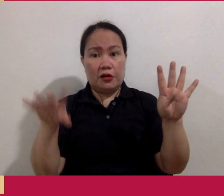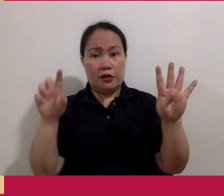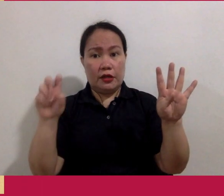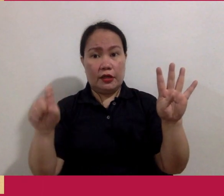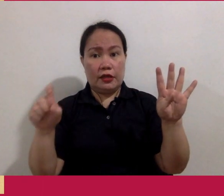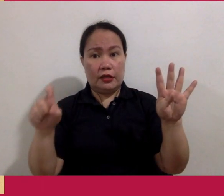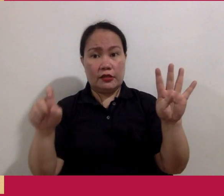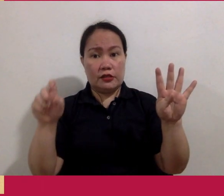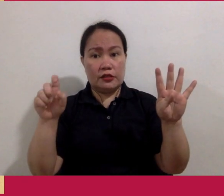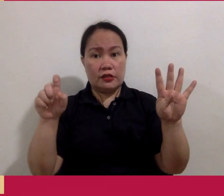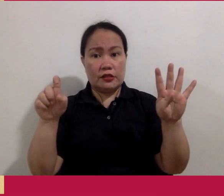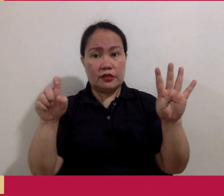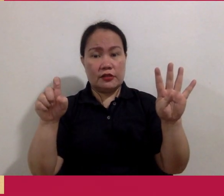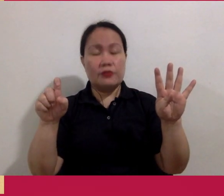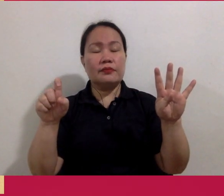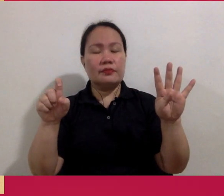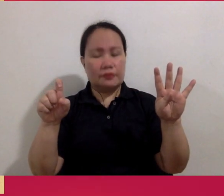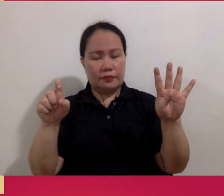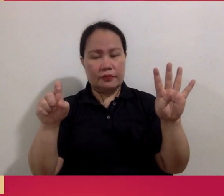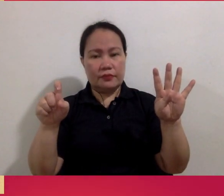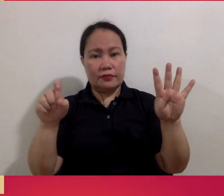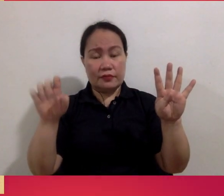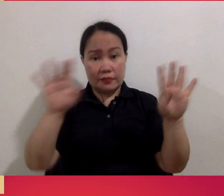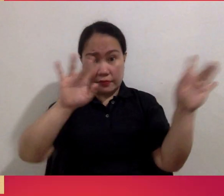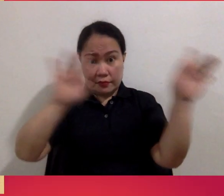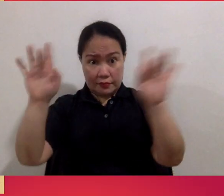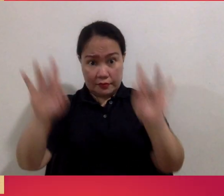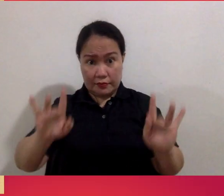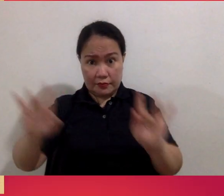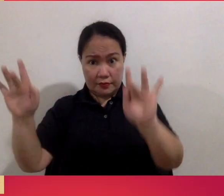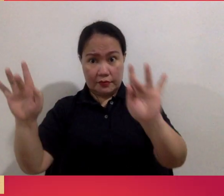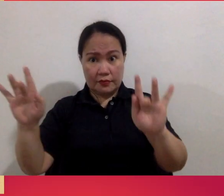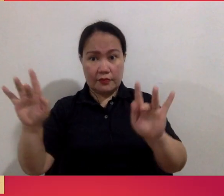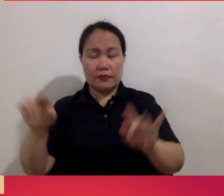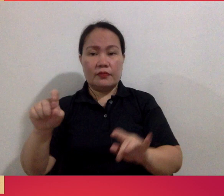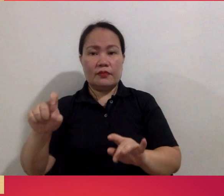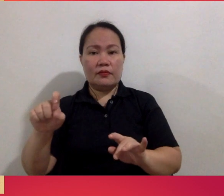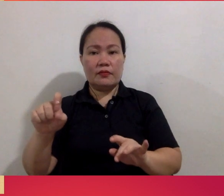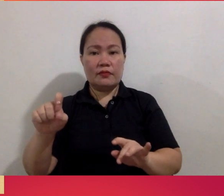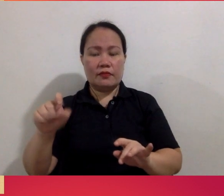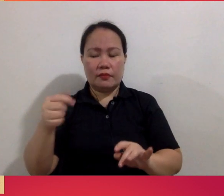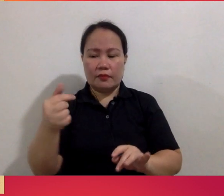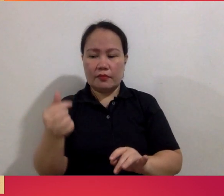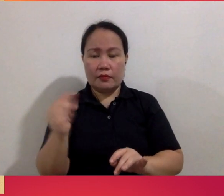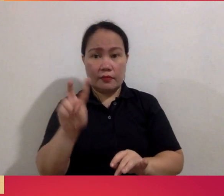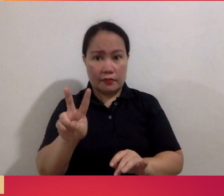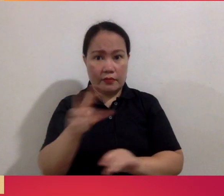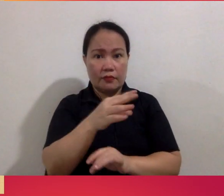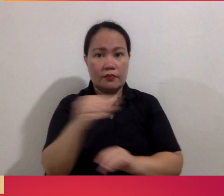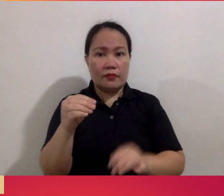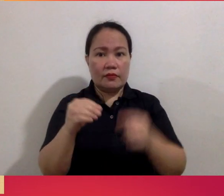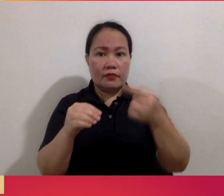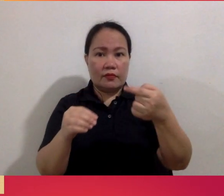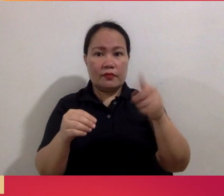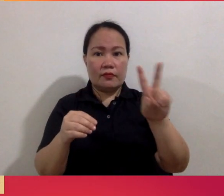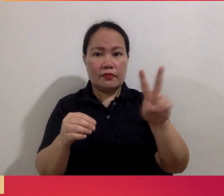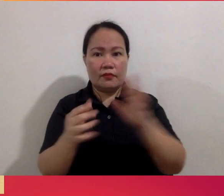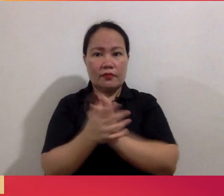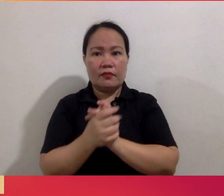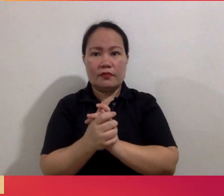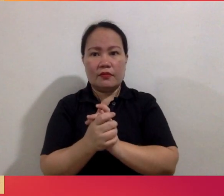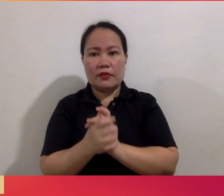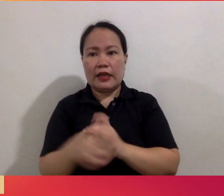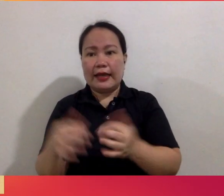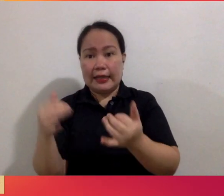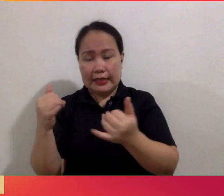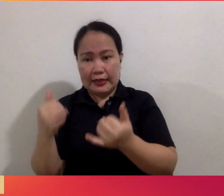roots kasi x squared yan. So, x is equal to positive negative square root of 4. So, the value of x is positive 2 and negative 2.